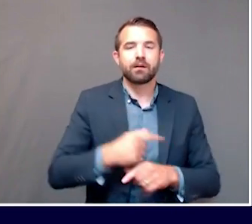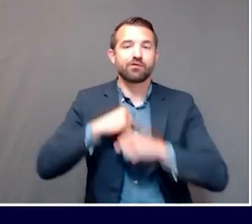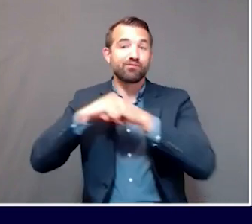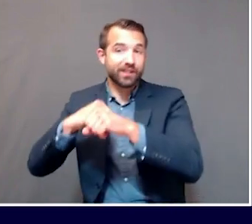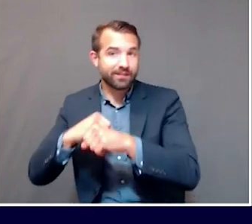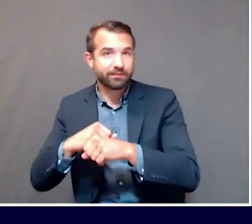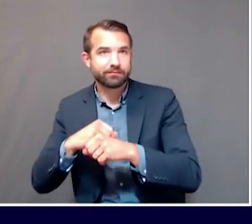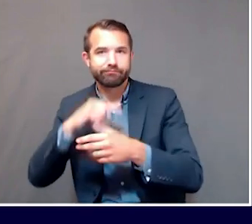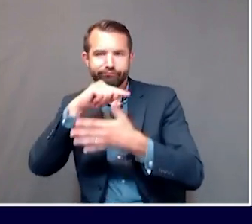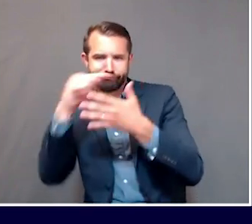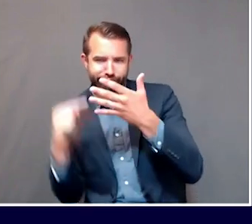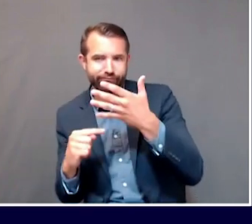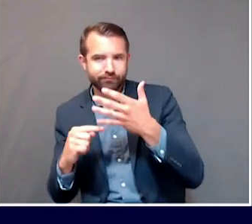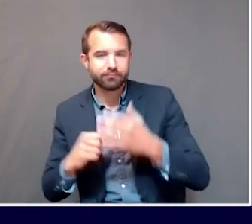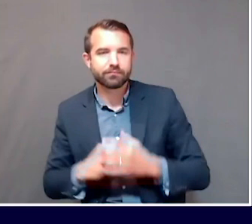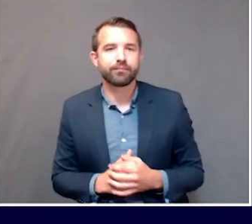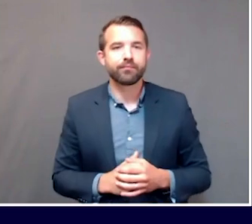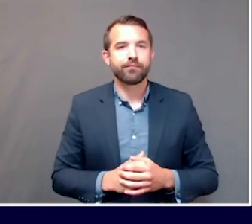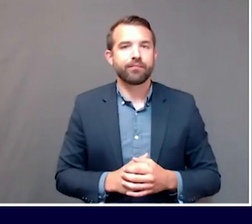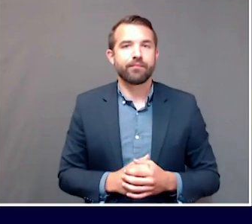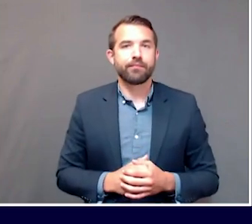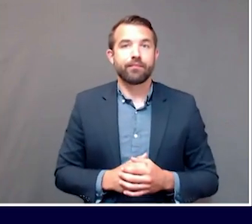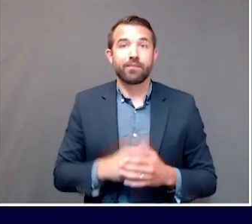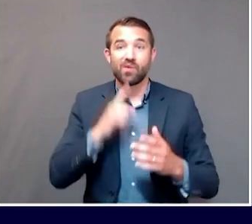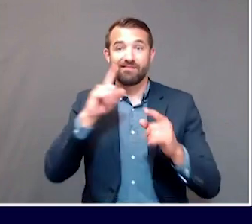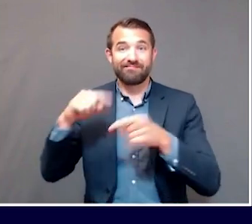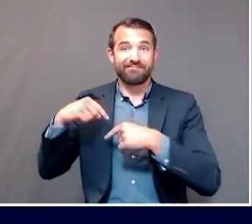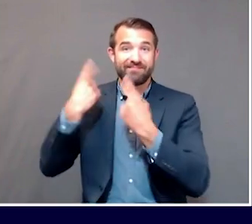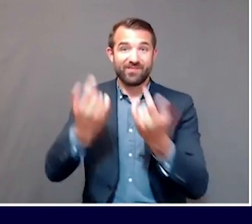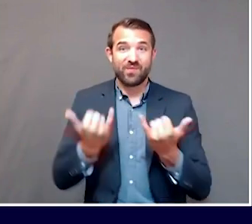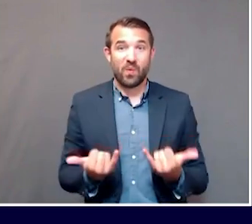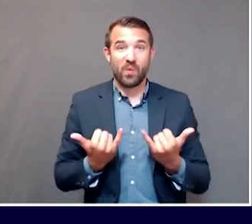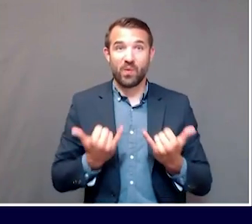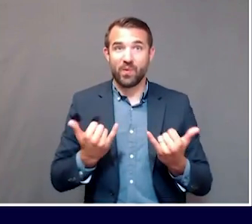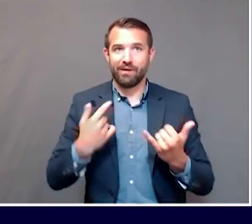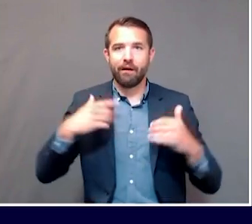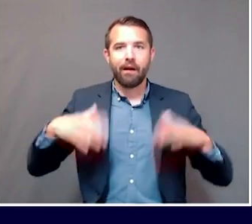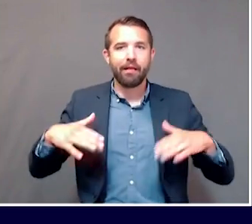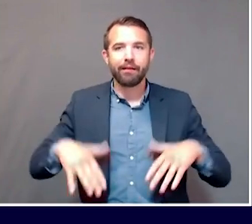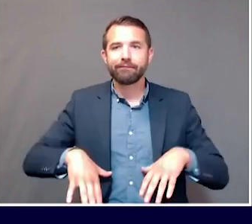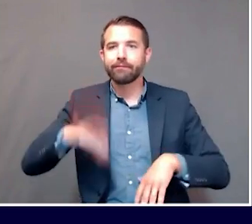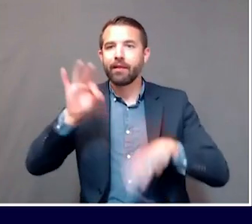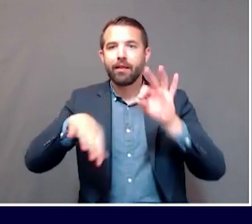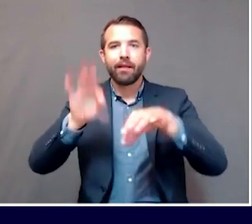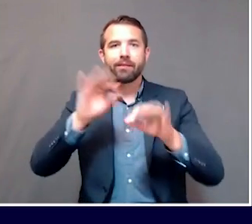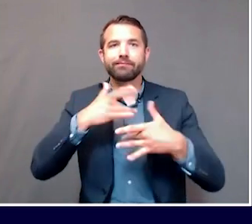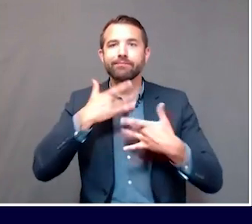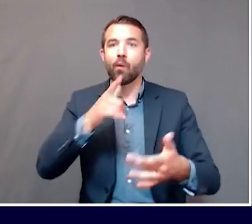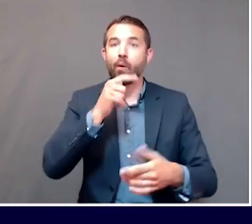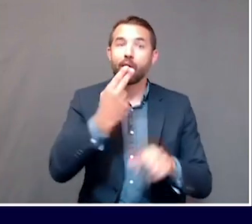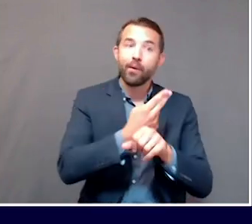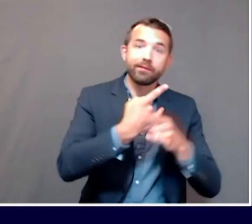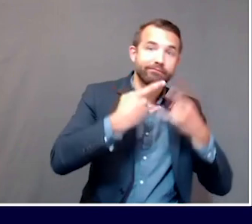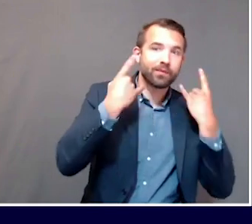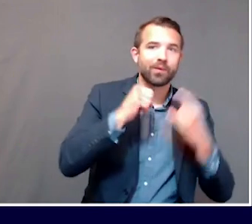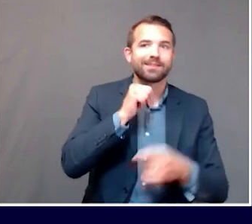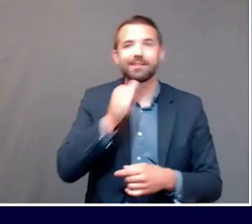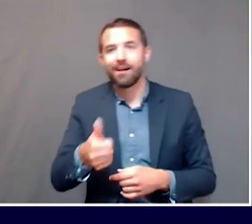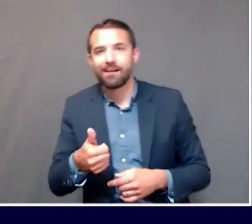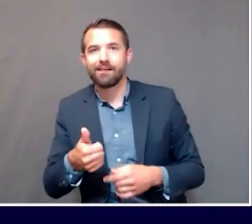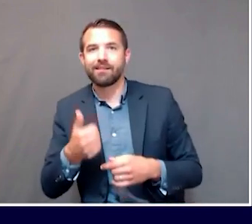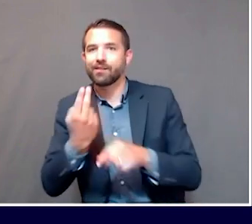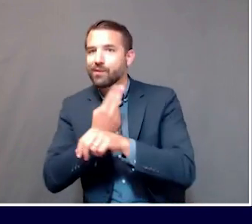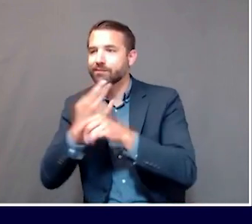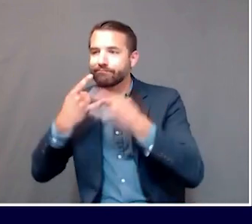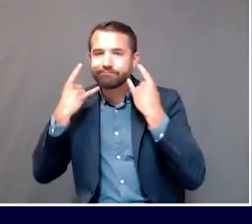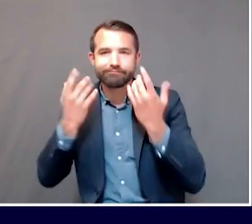any specific trend about individuals who were wearing face coverings versus who weren't. But let me be very clear about that.